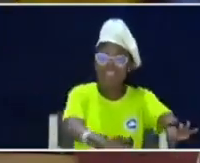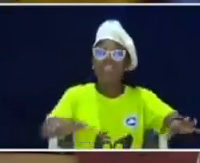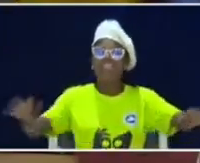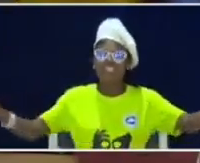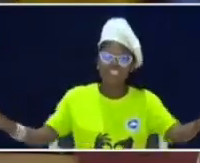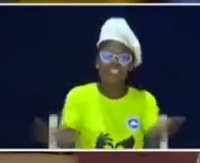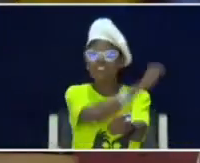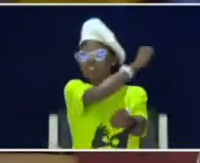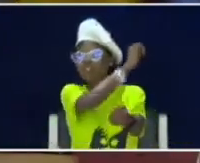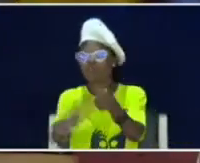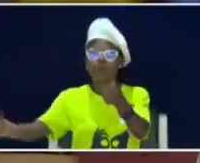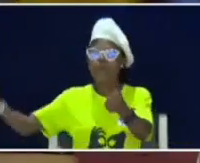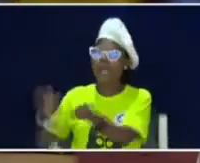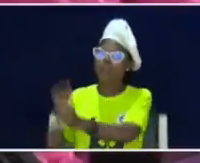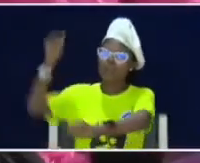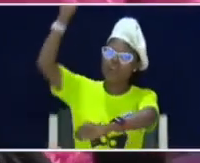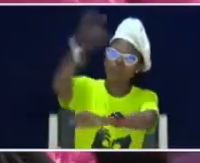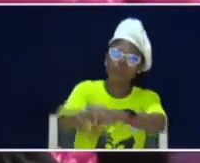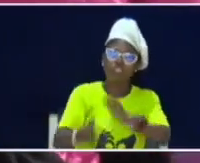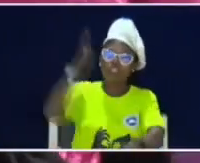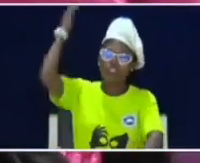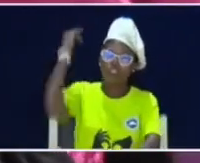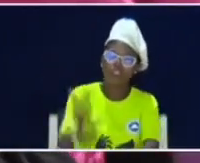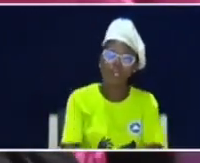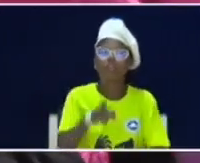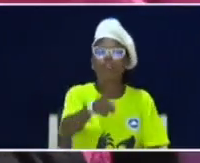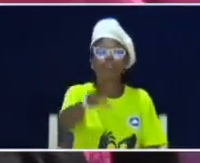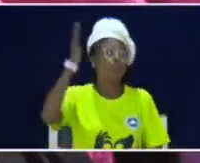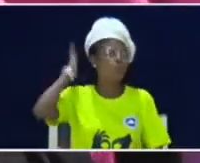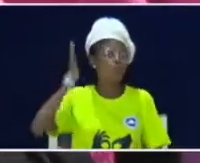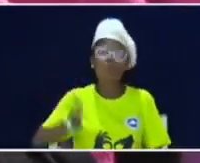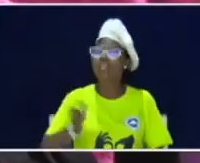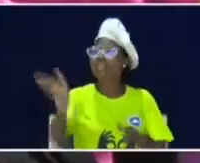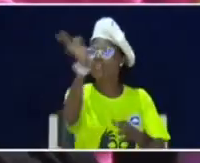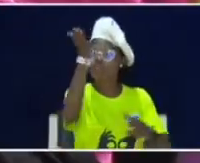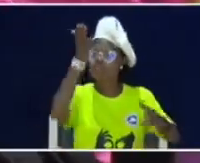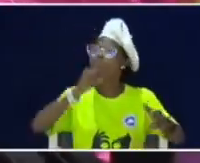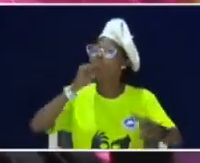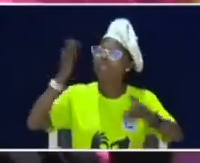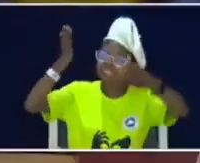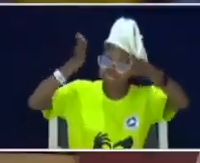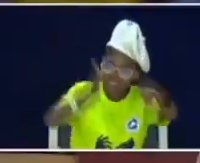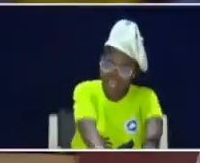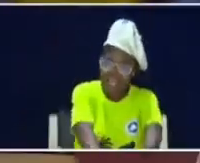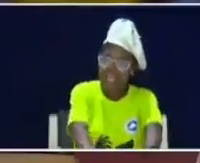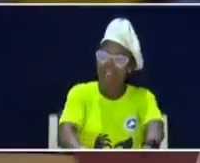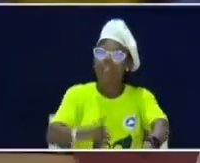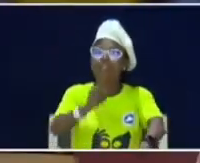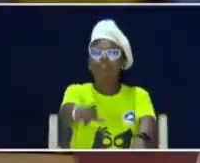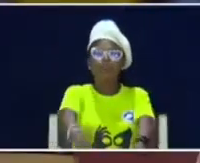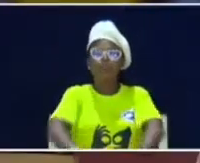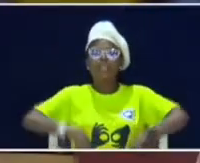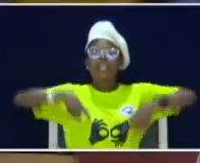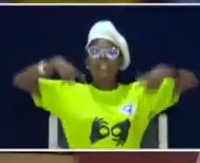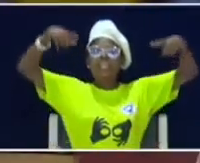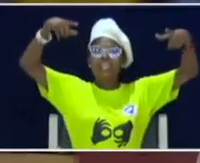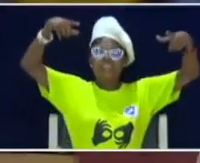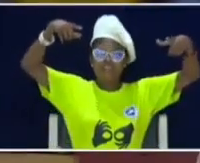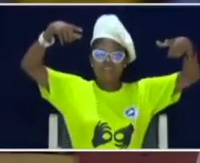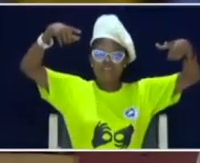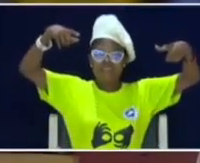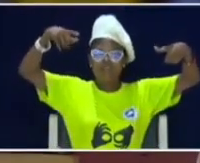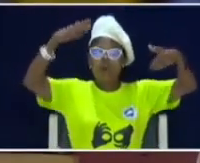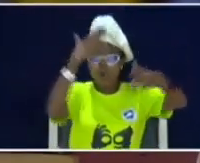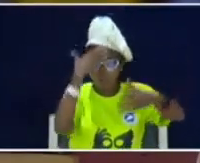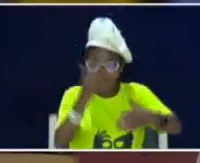the name of Jesus. You shall not die, but you shall live. Why